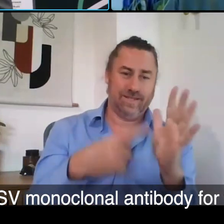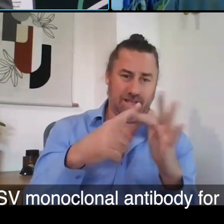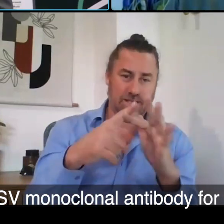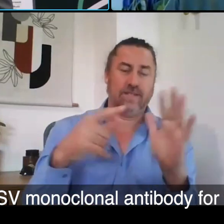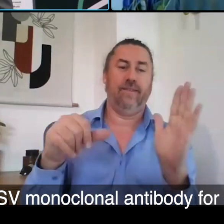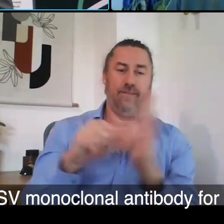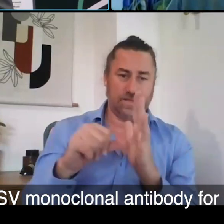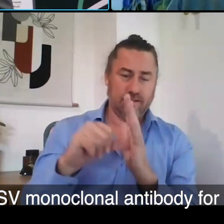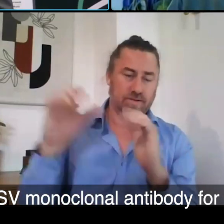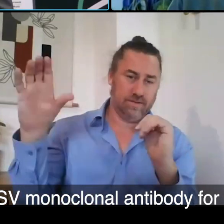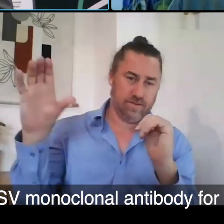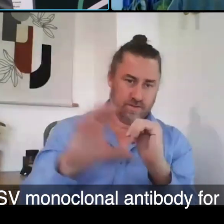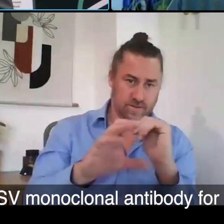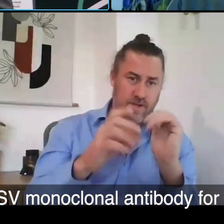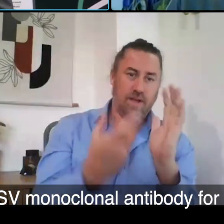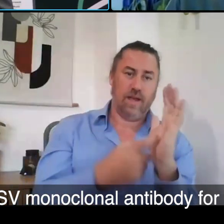monoclonal antibody